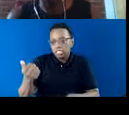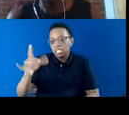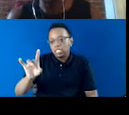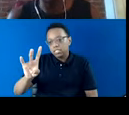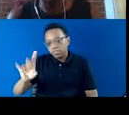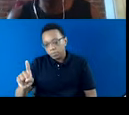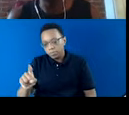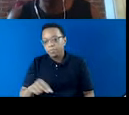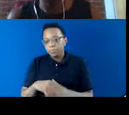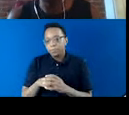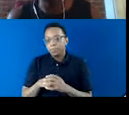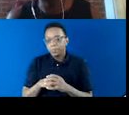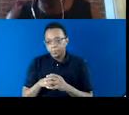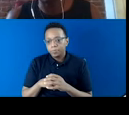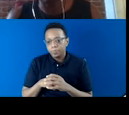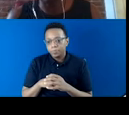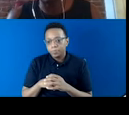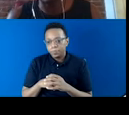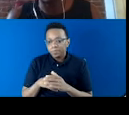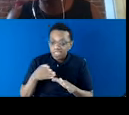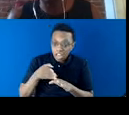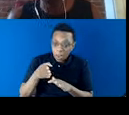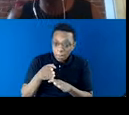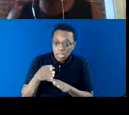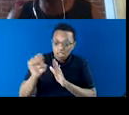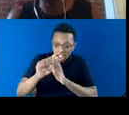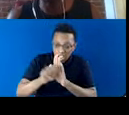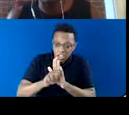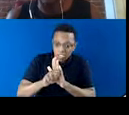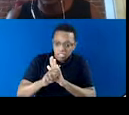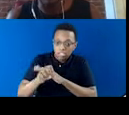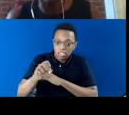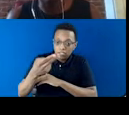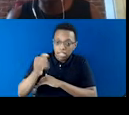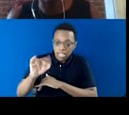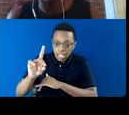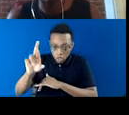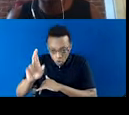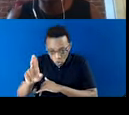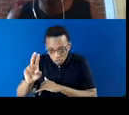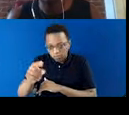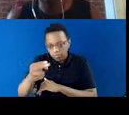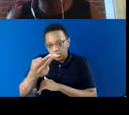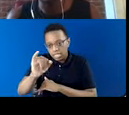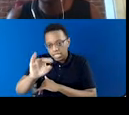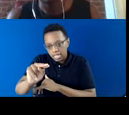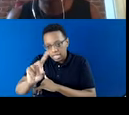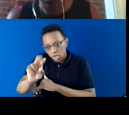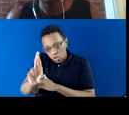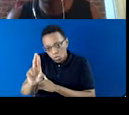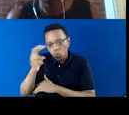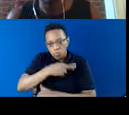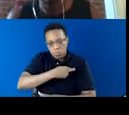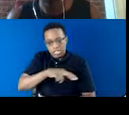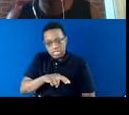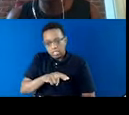main epic of, or one of the main epics of the Hindu religion, the Mahabharata, that Arjun,